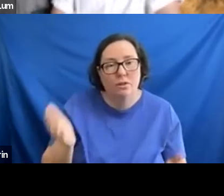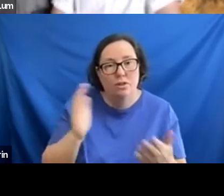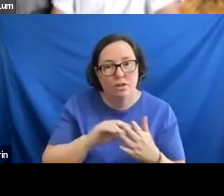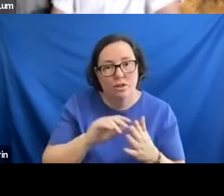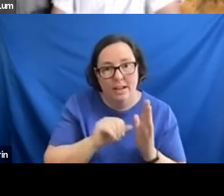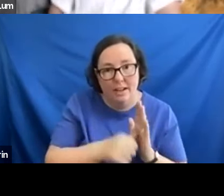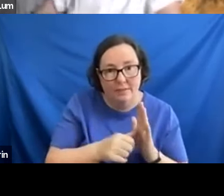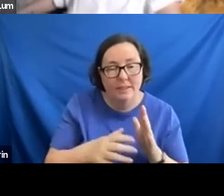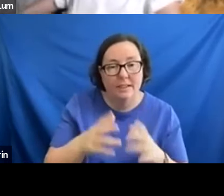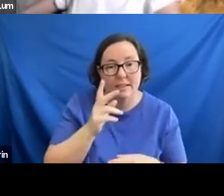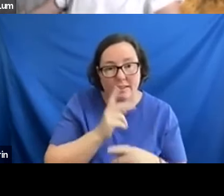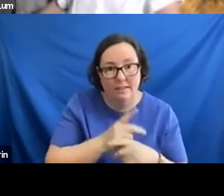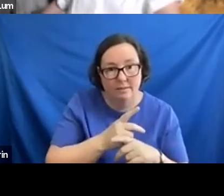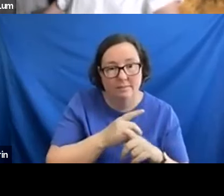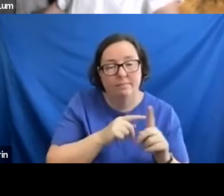retain